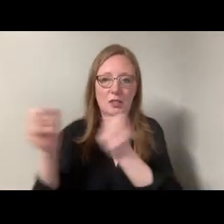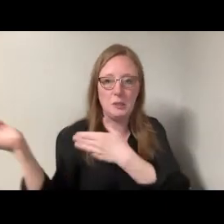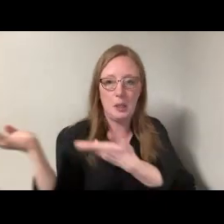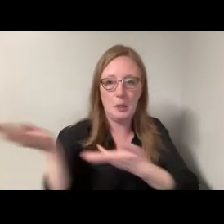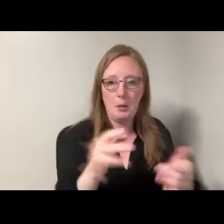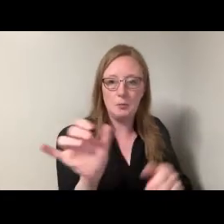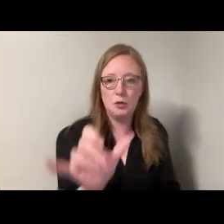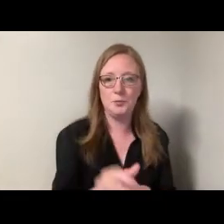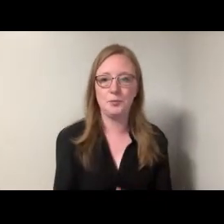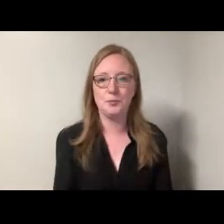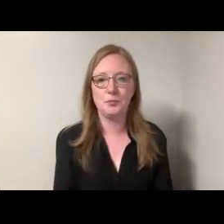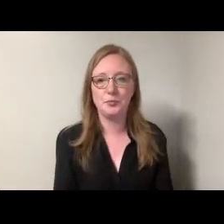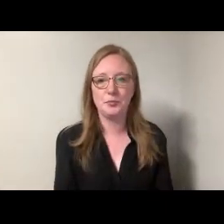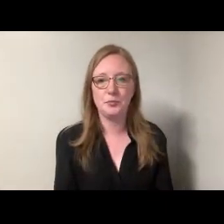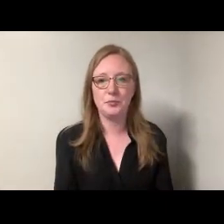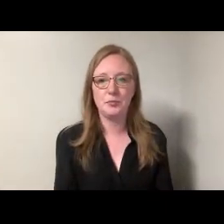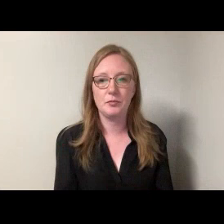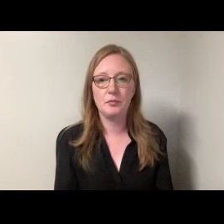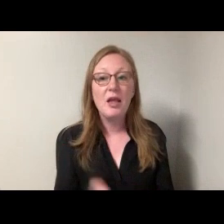So, if you're